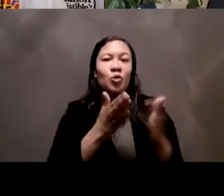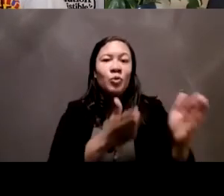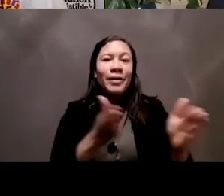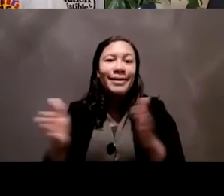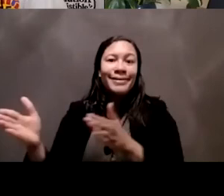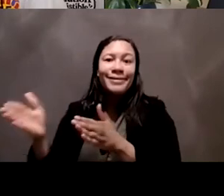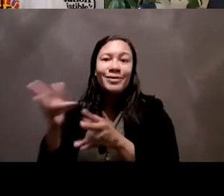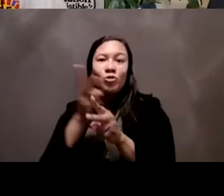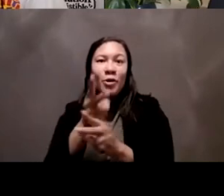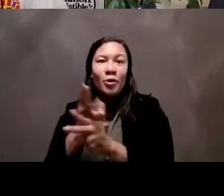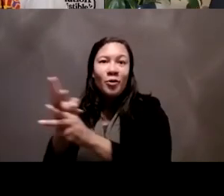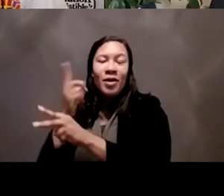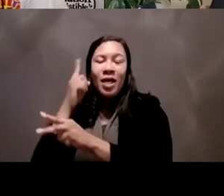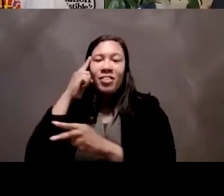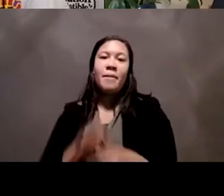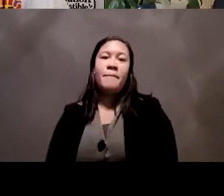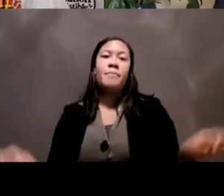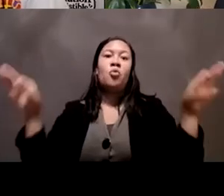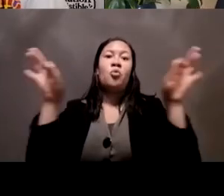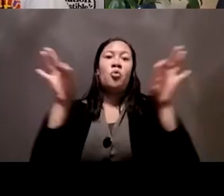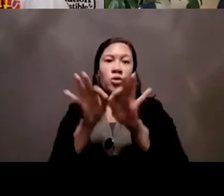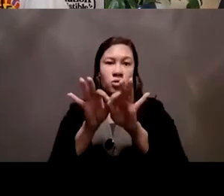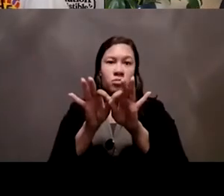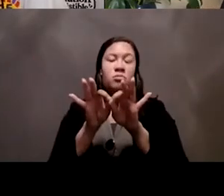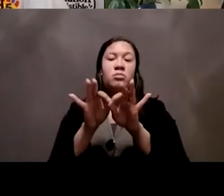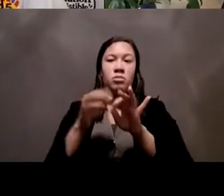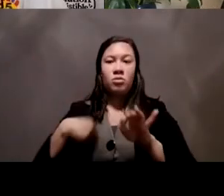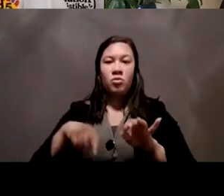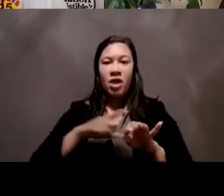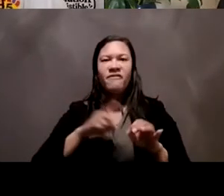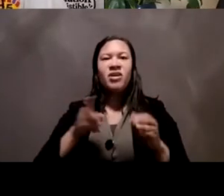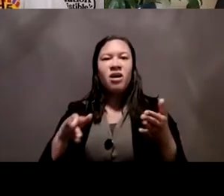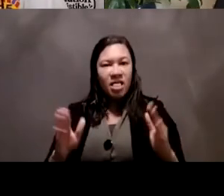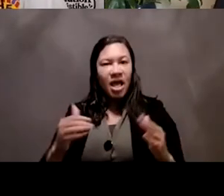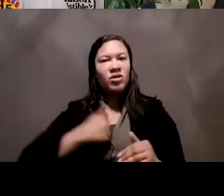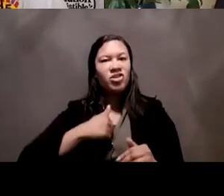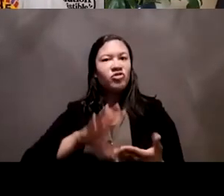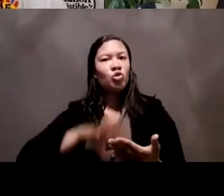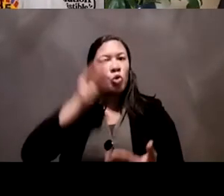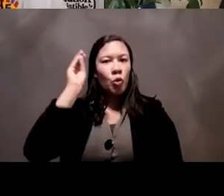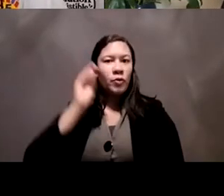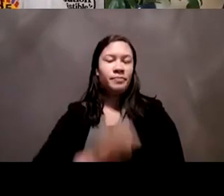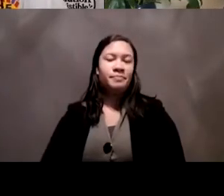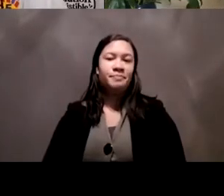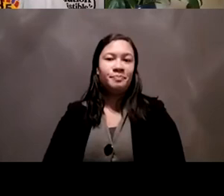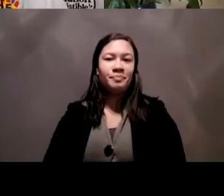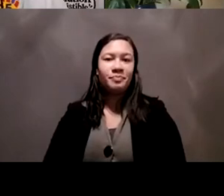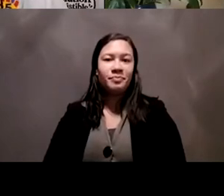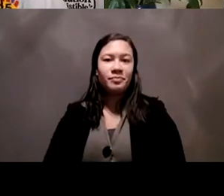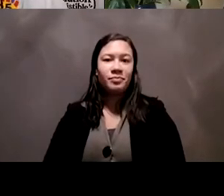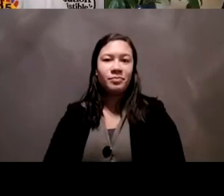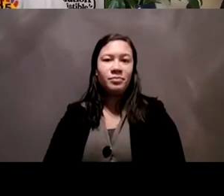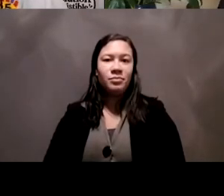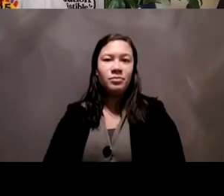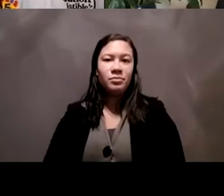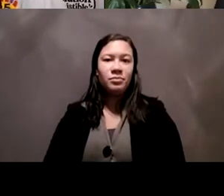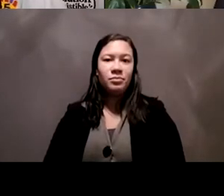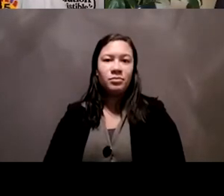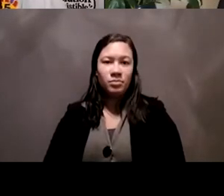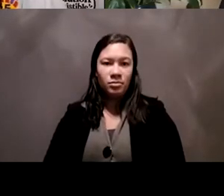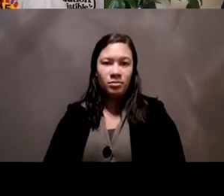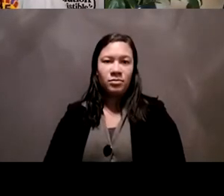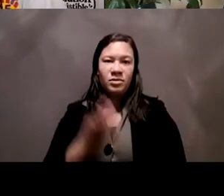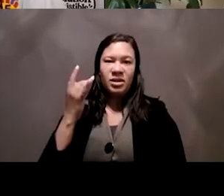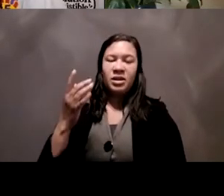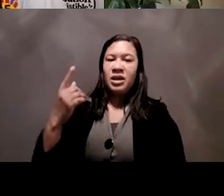think that it's important for us to allow ourselves that learning, because there is a strange impetus put on this like acute